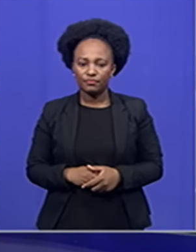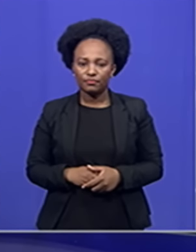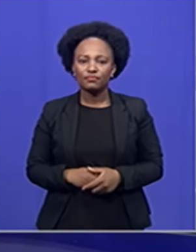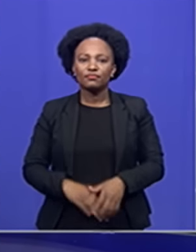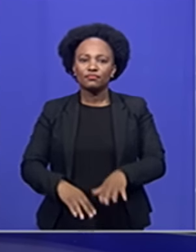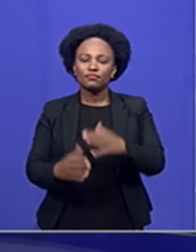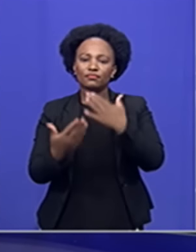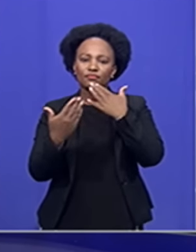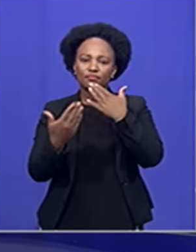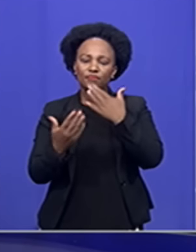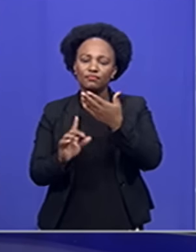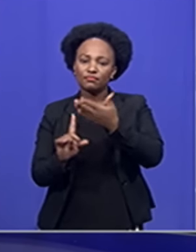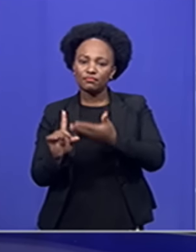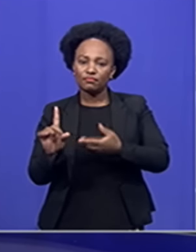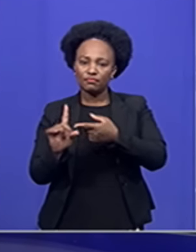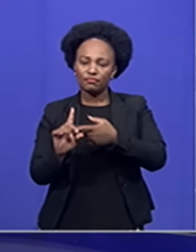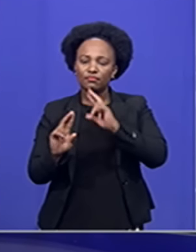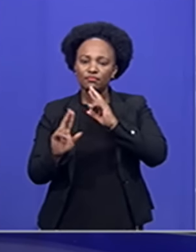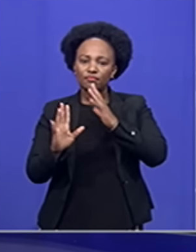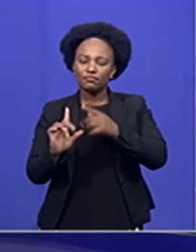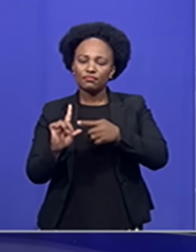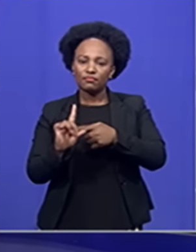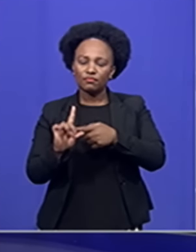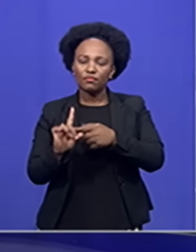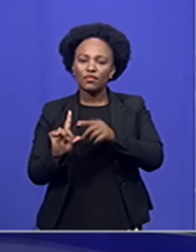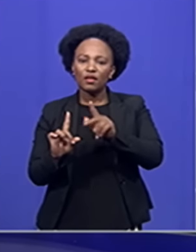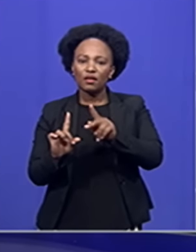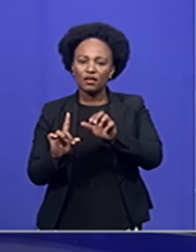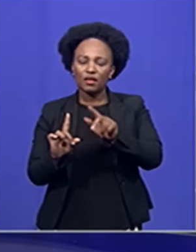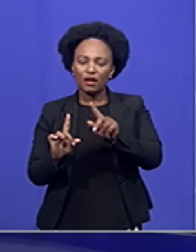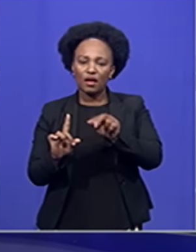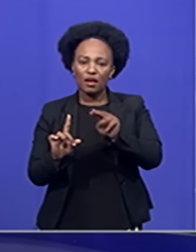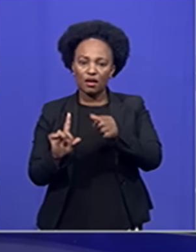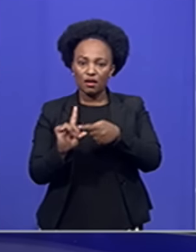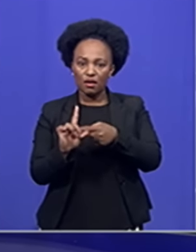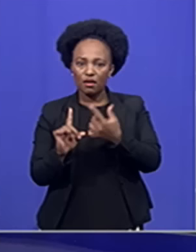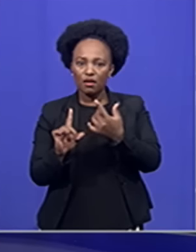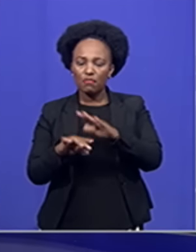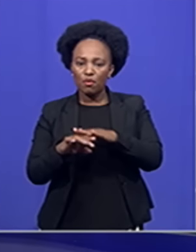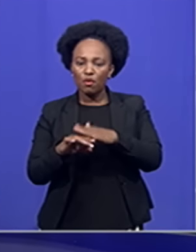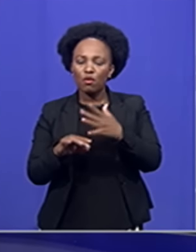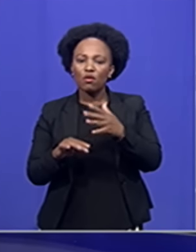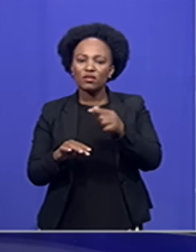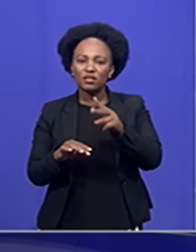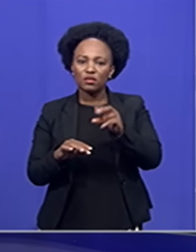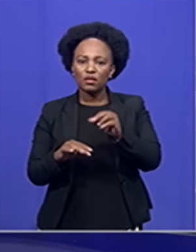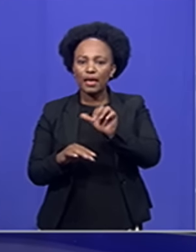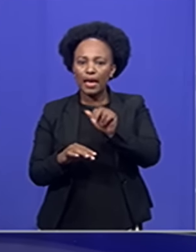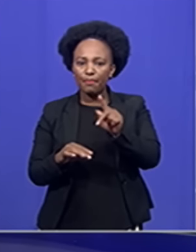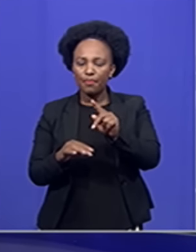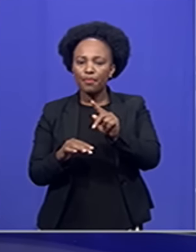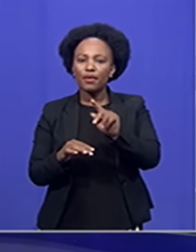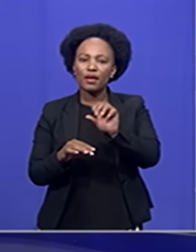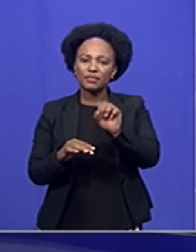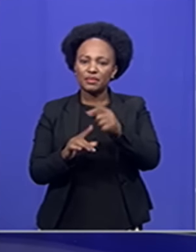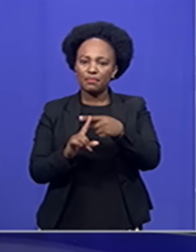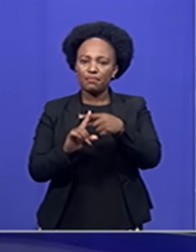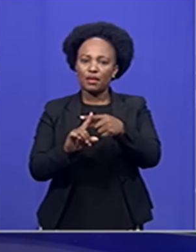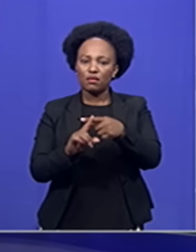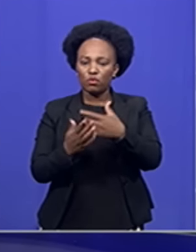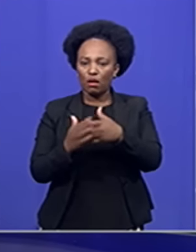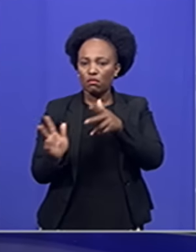re a leboga yeo be le ena motsweletši wa rena wa ditabang kgadimeng ke kana gomme go kwa ditiragalo tše ka moka tša G20 re na le app ya rena SABC Plus gomme